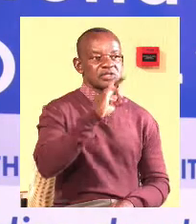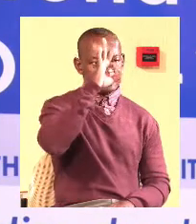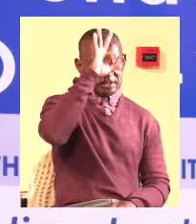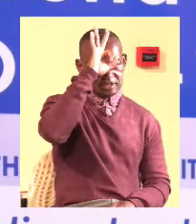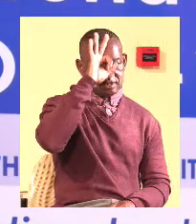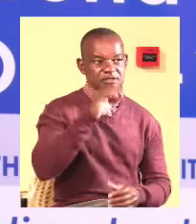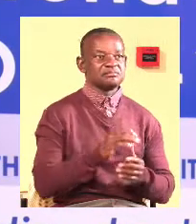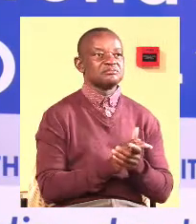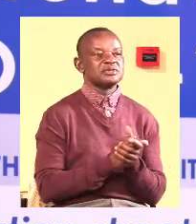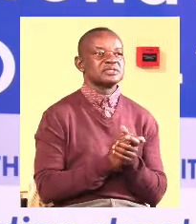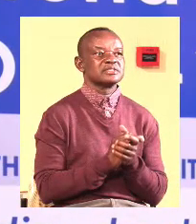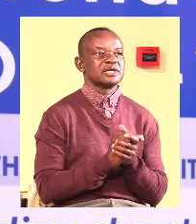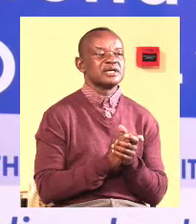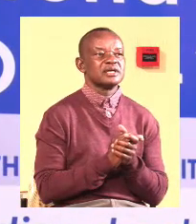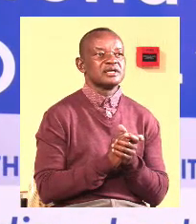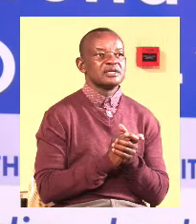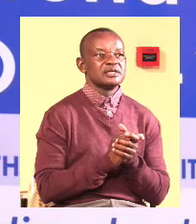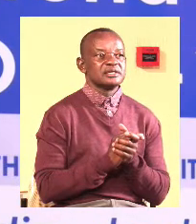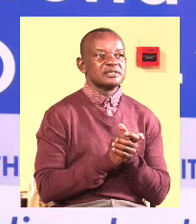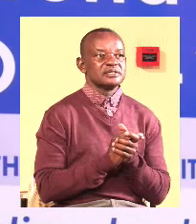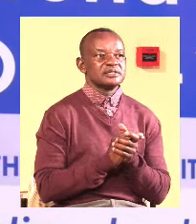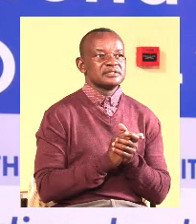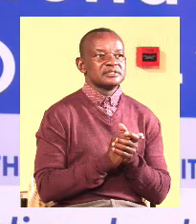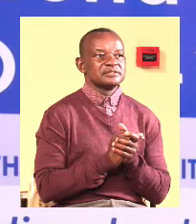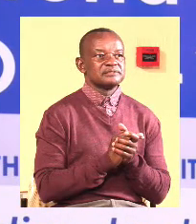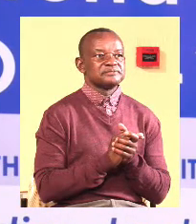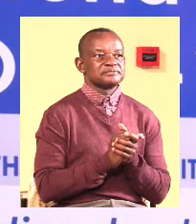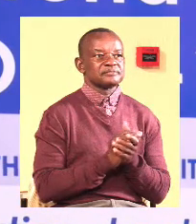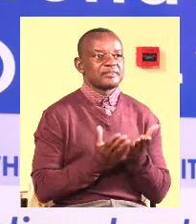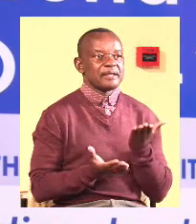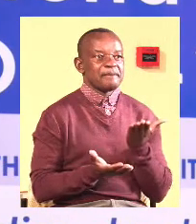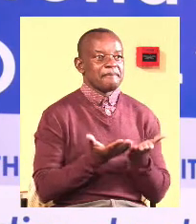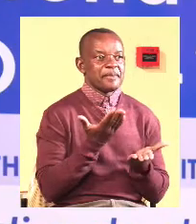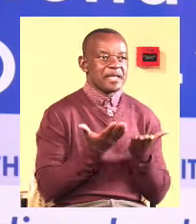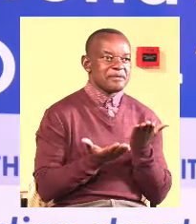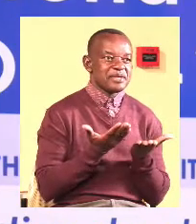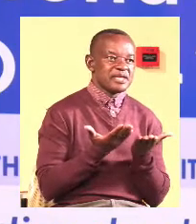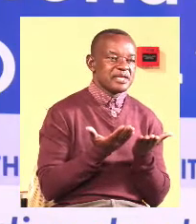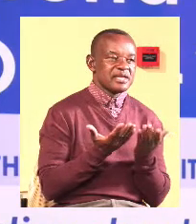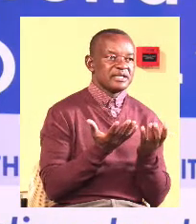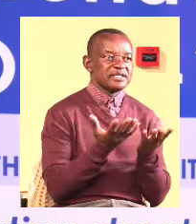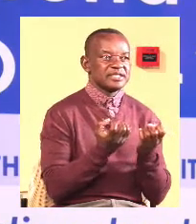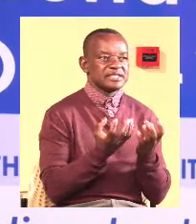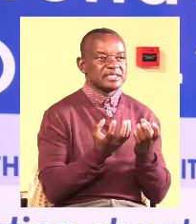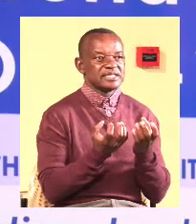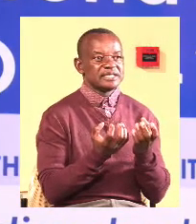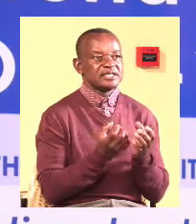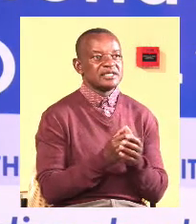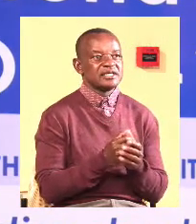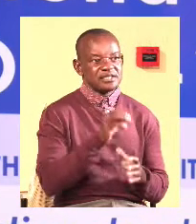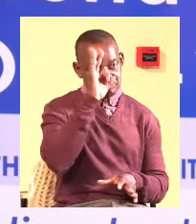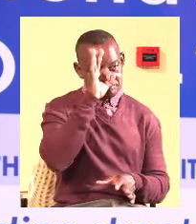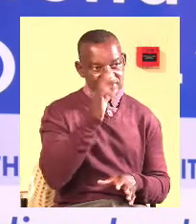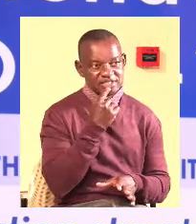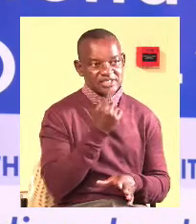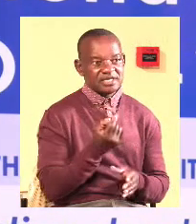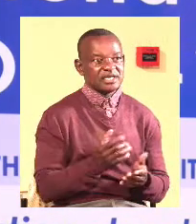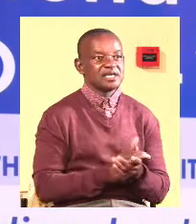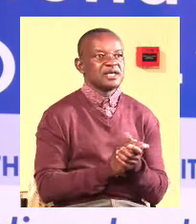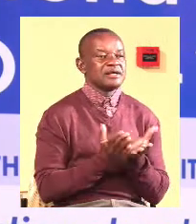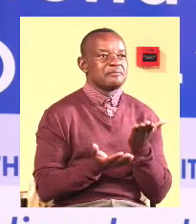the past days, that people need a letter if they want to go exercise. Can you provide any clarity on that?